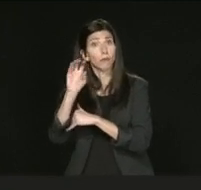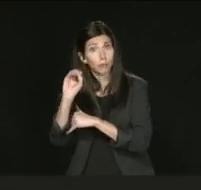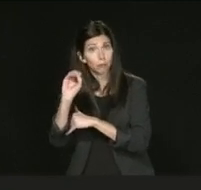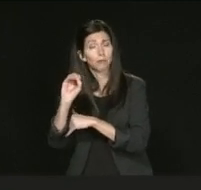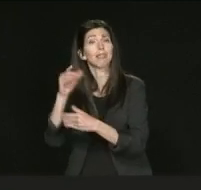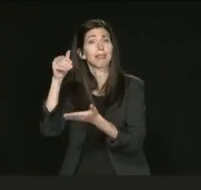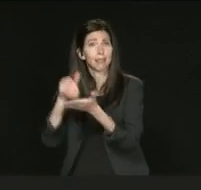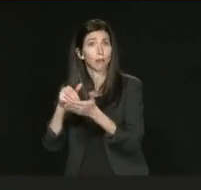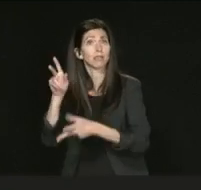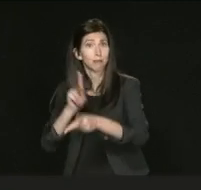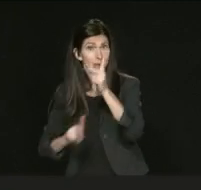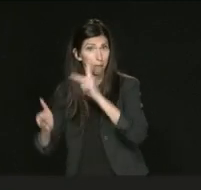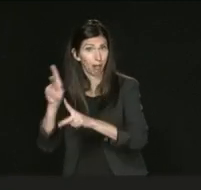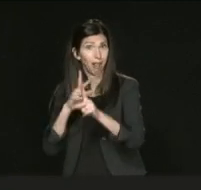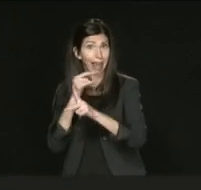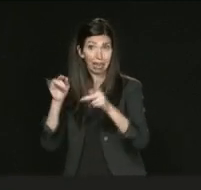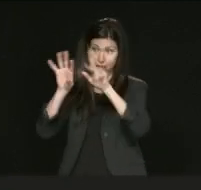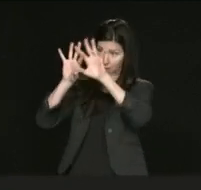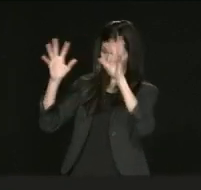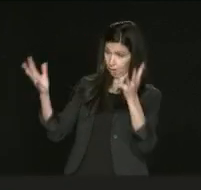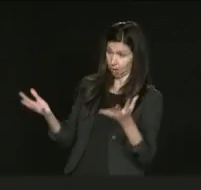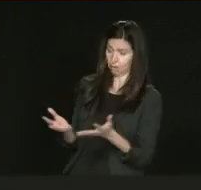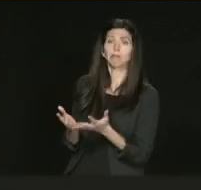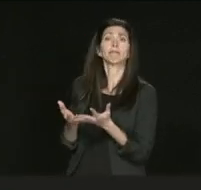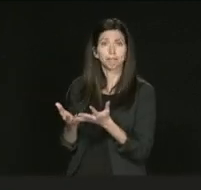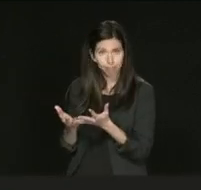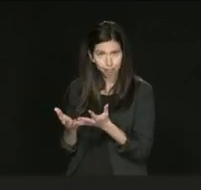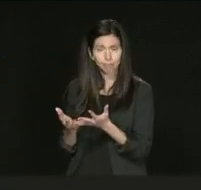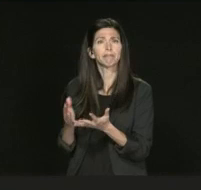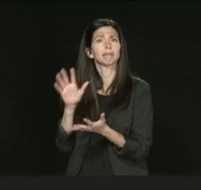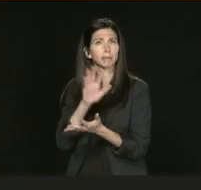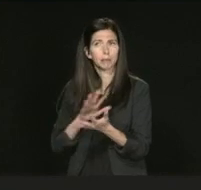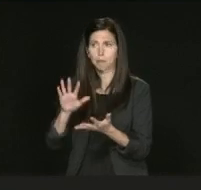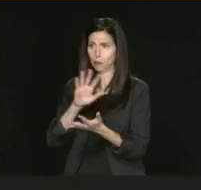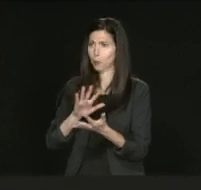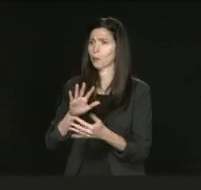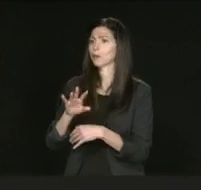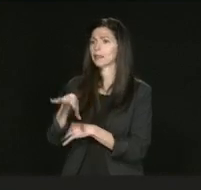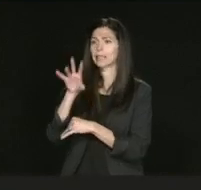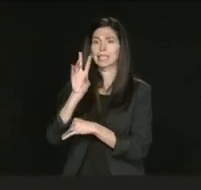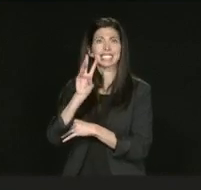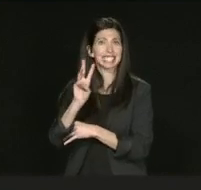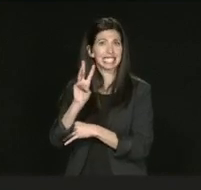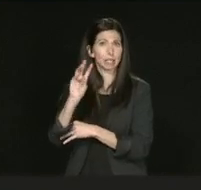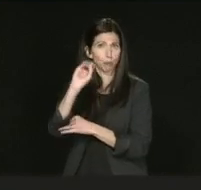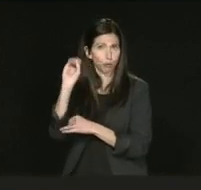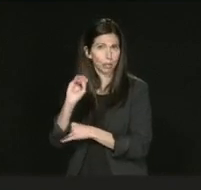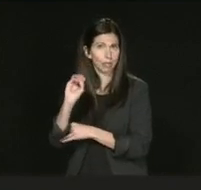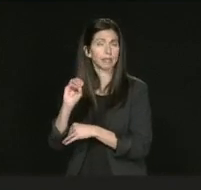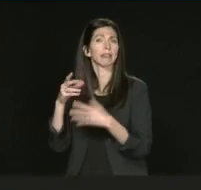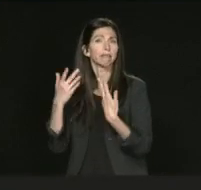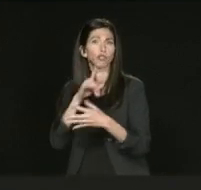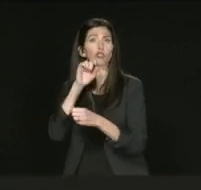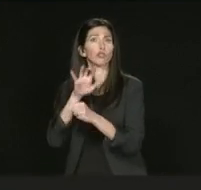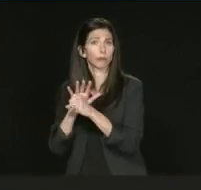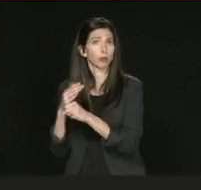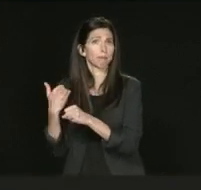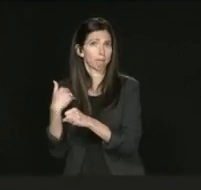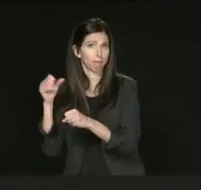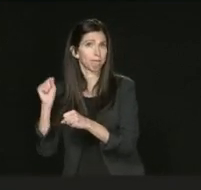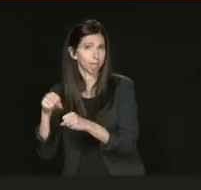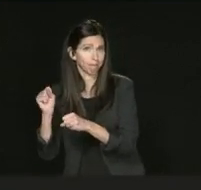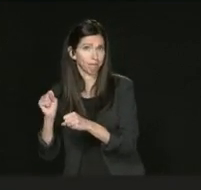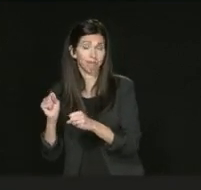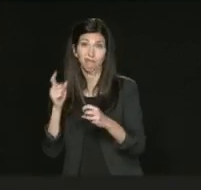positive overall. This is Mental Health Week, which began on Monday and continues through to Sunday, May the